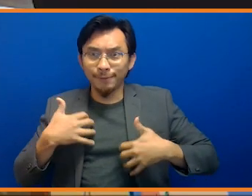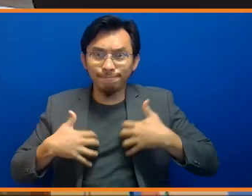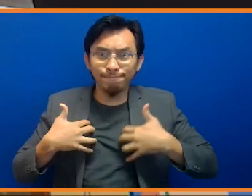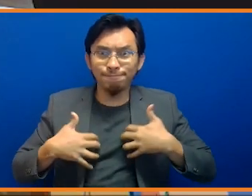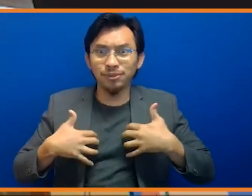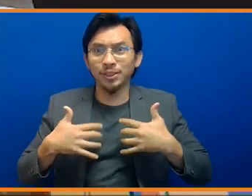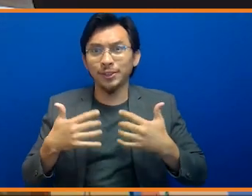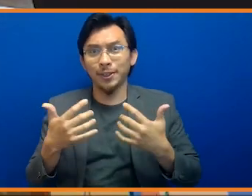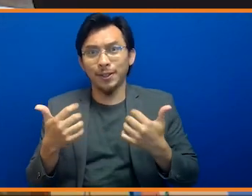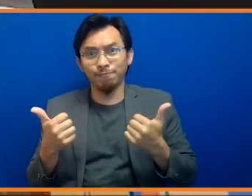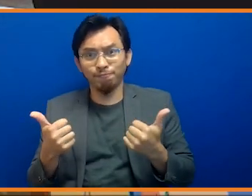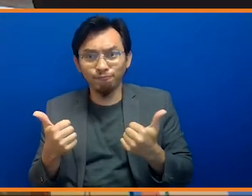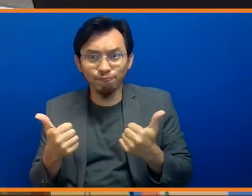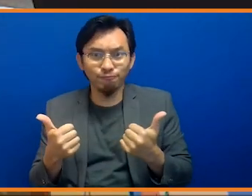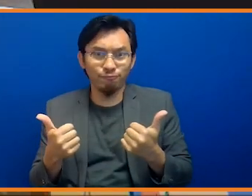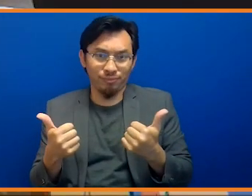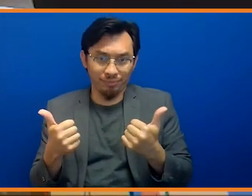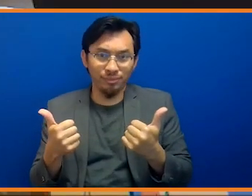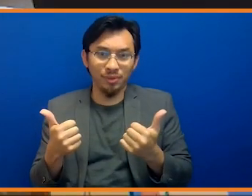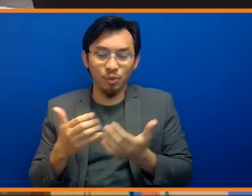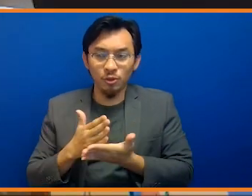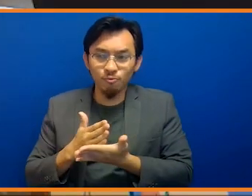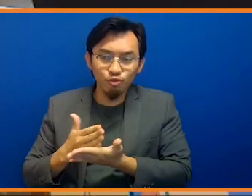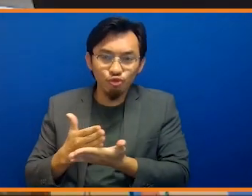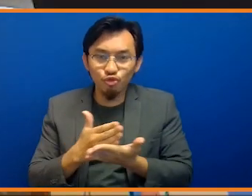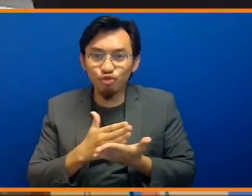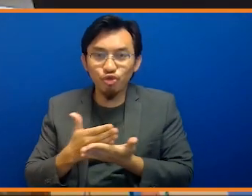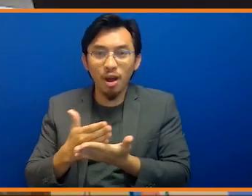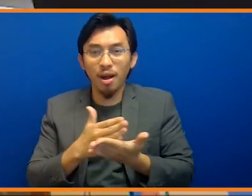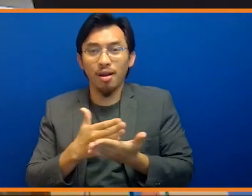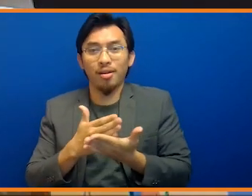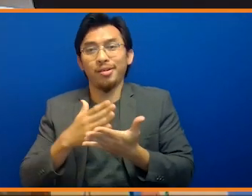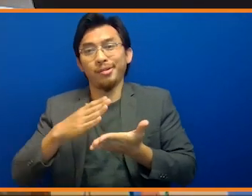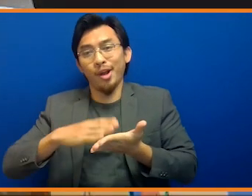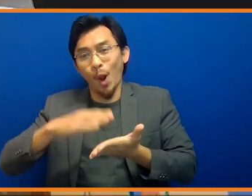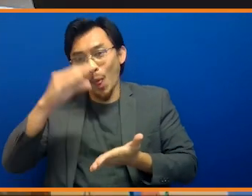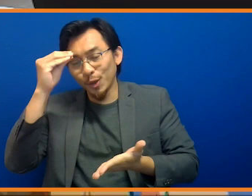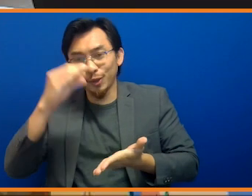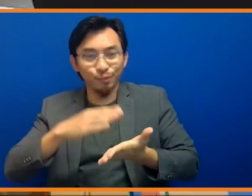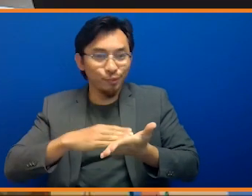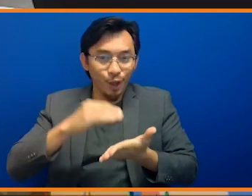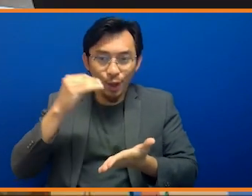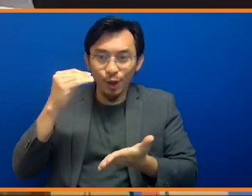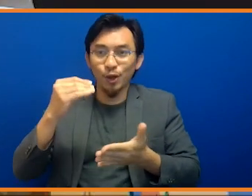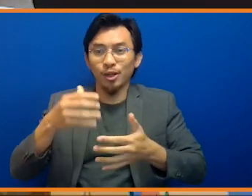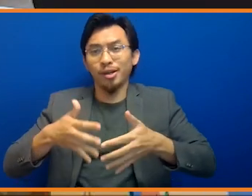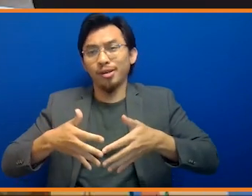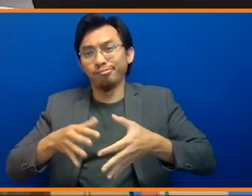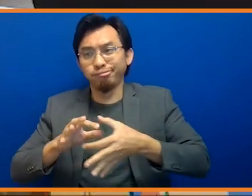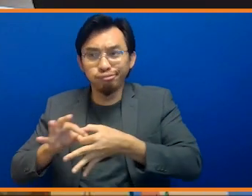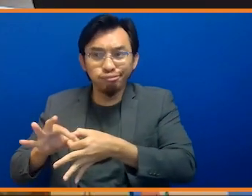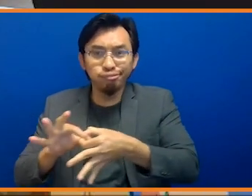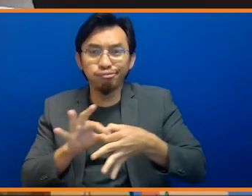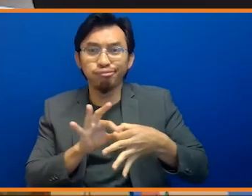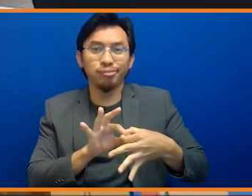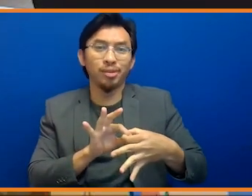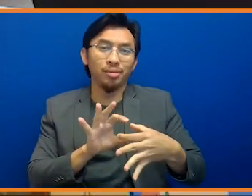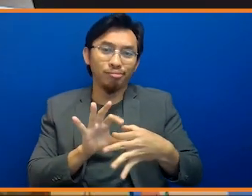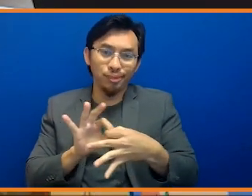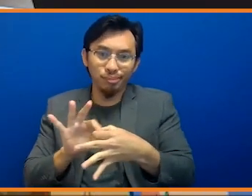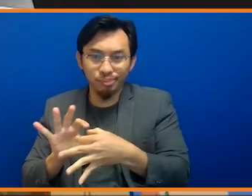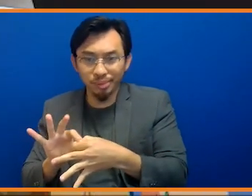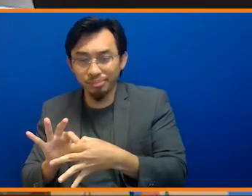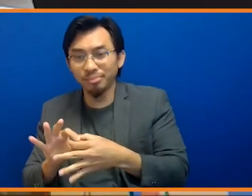enthusiastic to share it other, to learn it other, and to build network. I